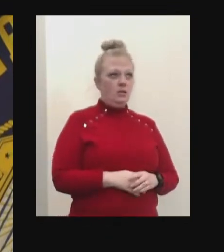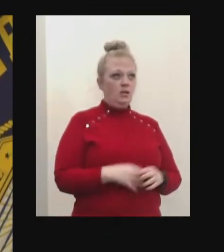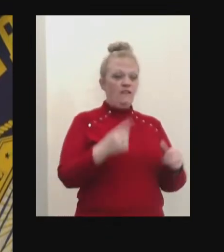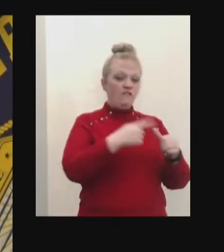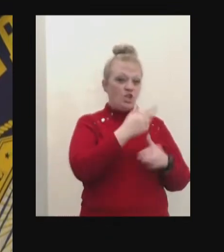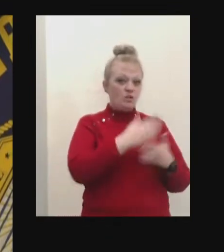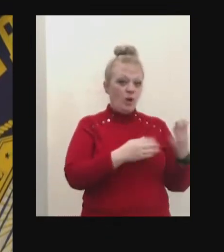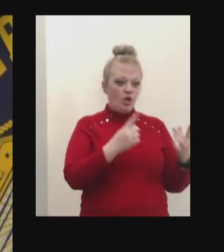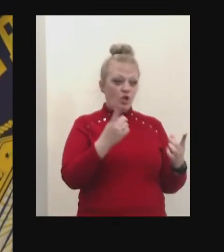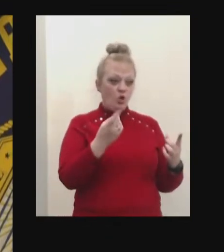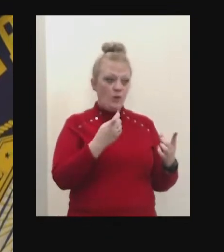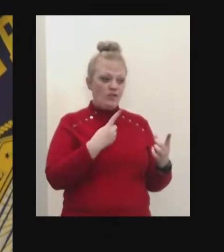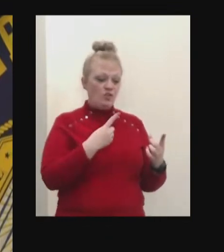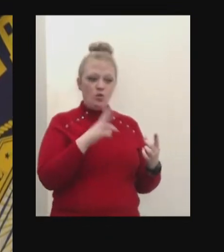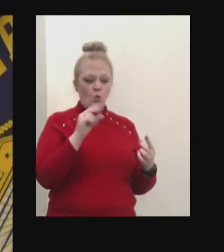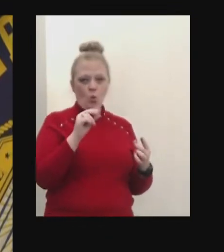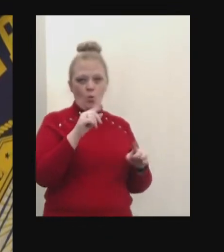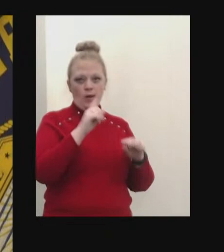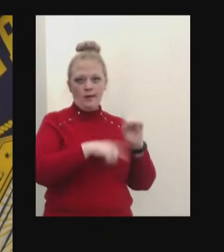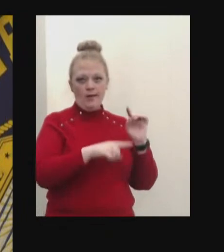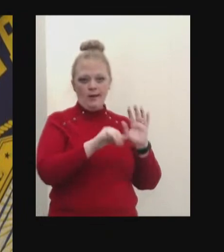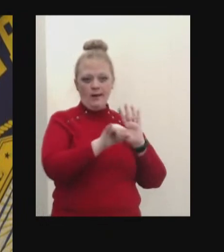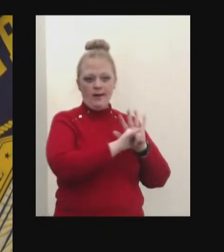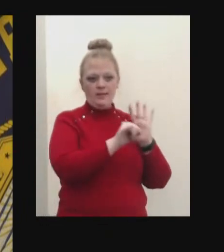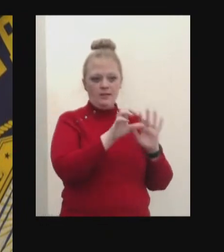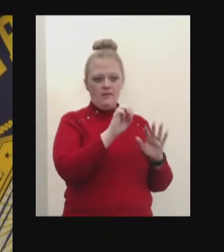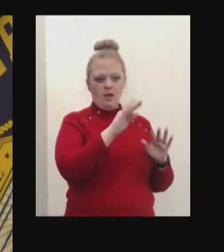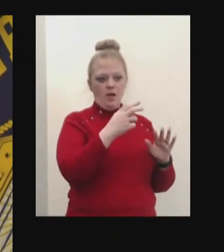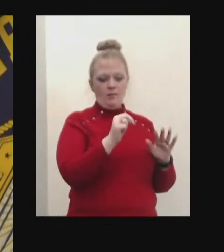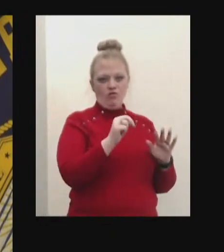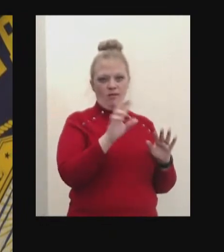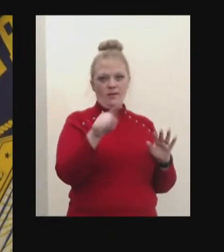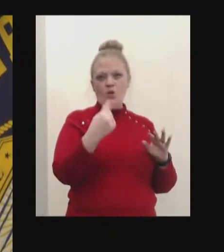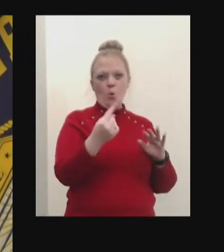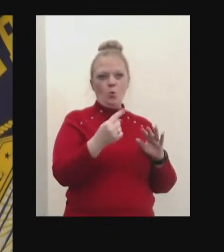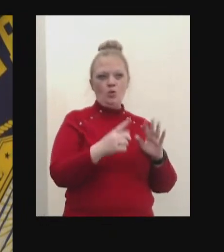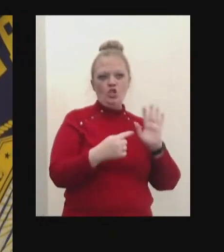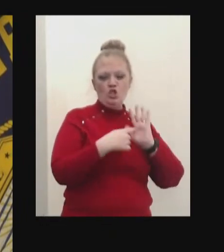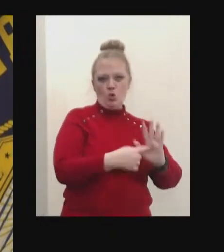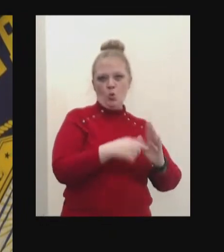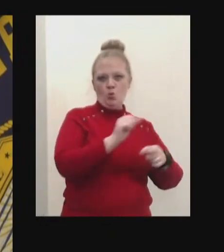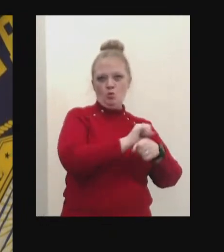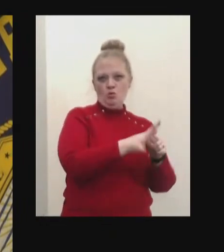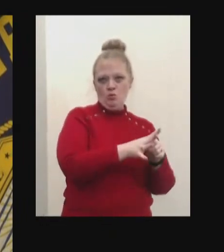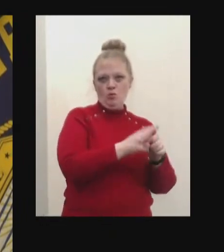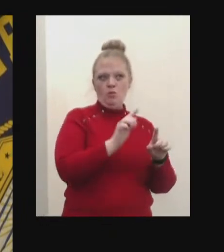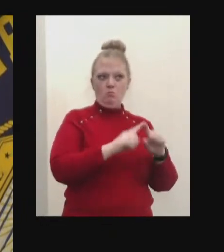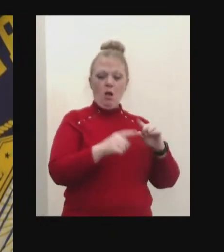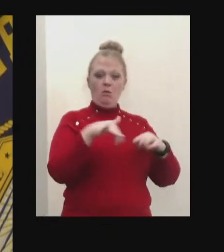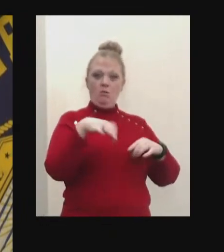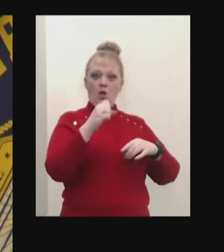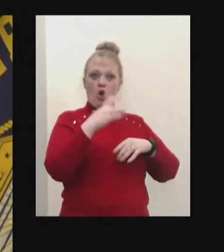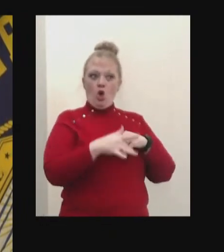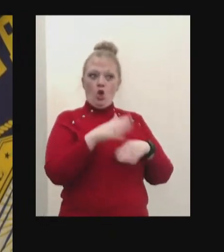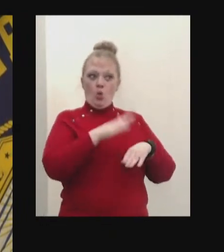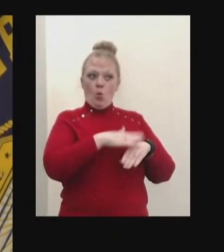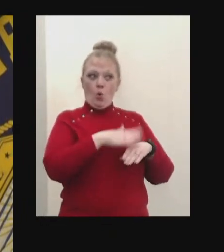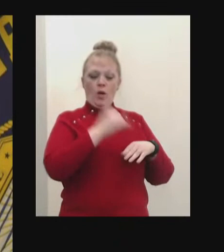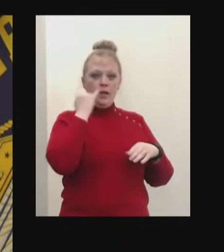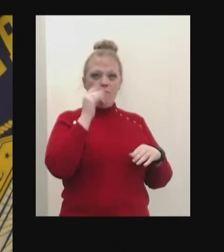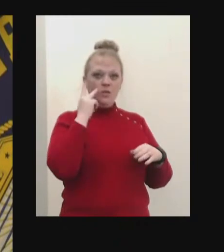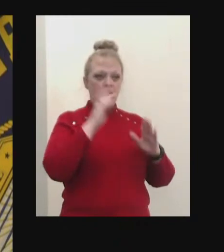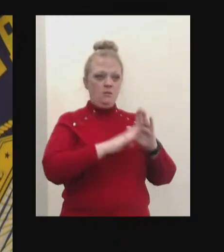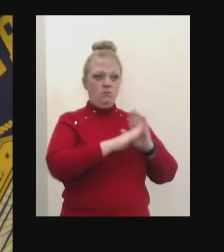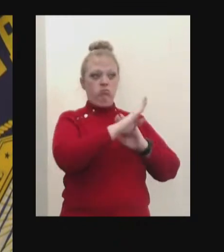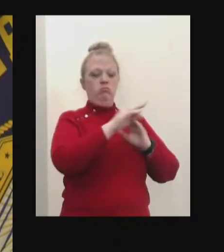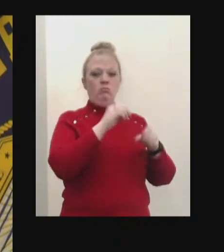is no, it can't identify Omicron. It can only identify COVID. But it does give us an early warning if we see spikes in the sewage